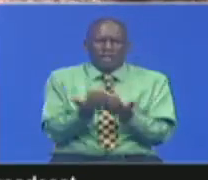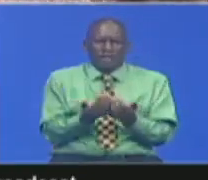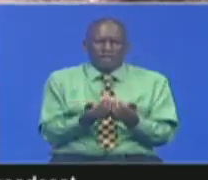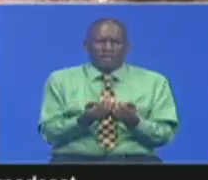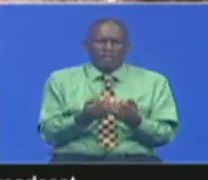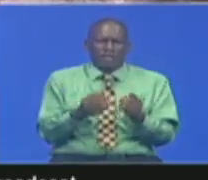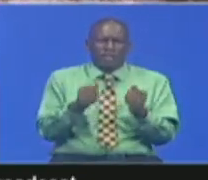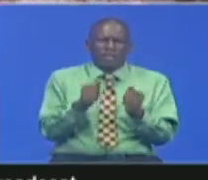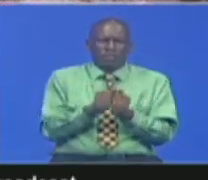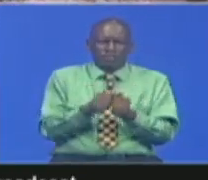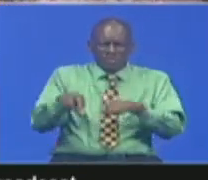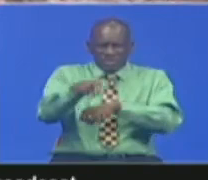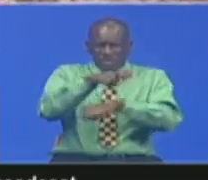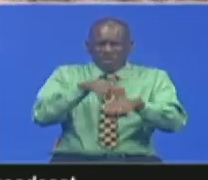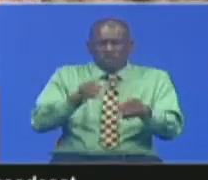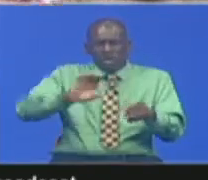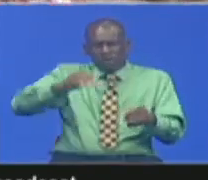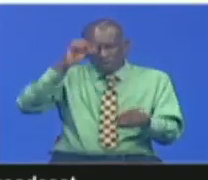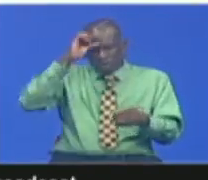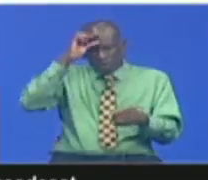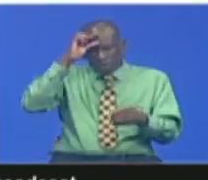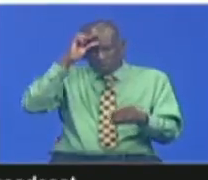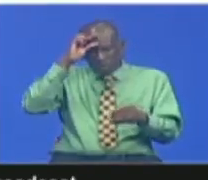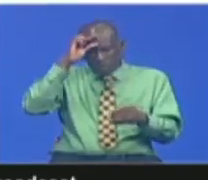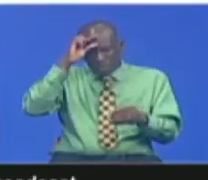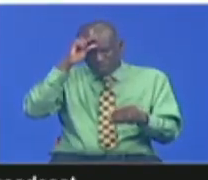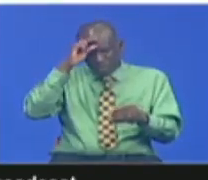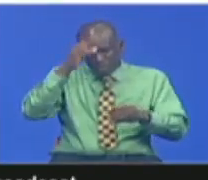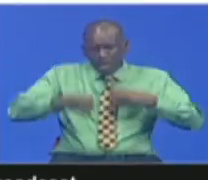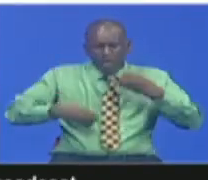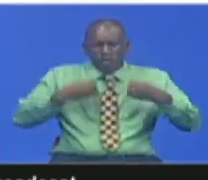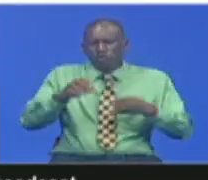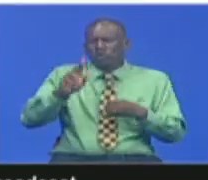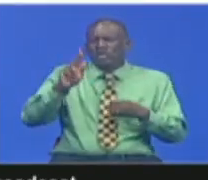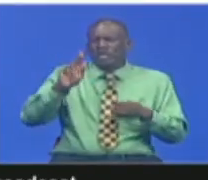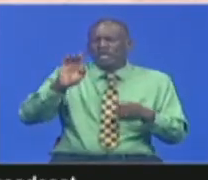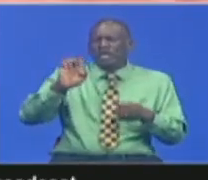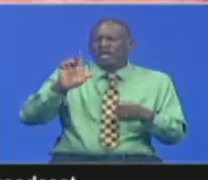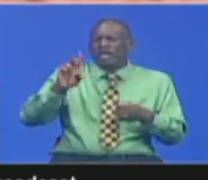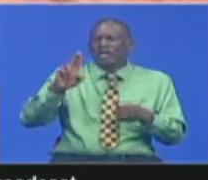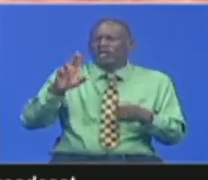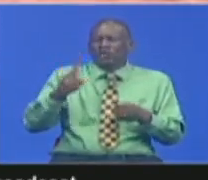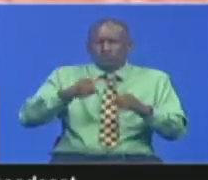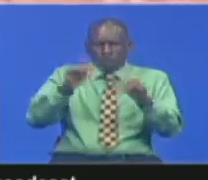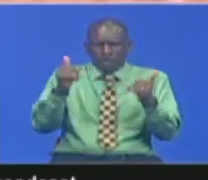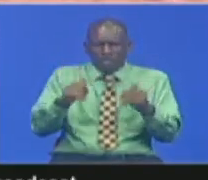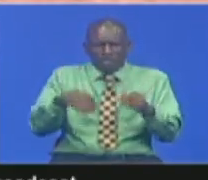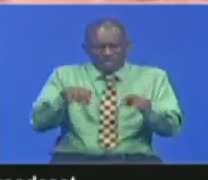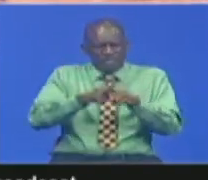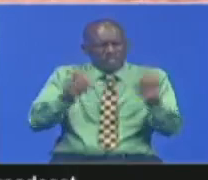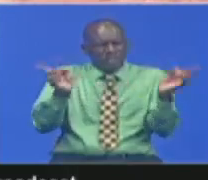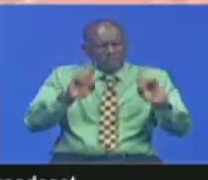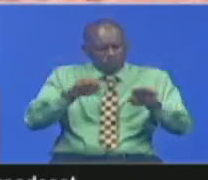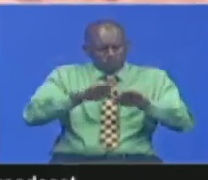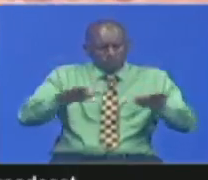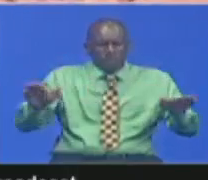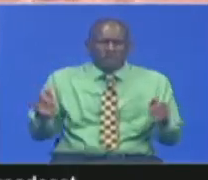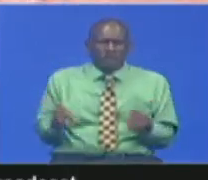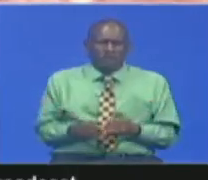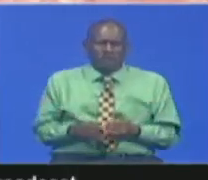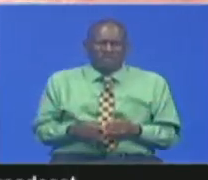Despite the national and county government taking pride in Kipchoge's prowess, the same is not reflected on the ground.